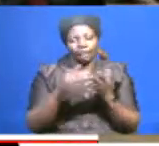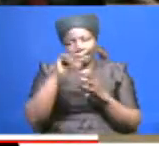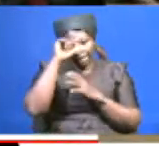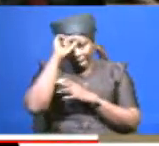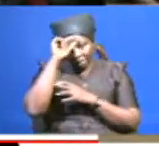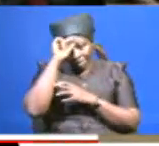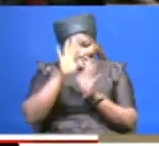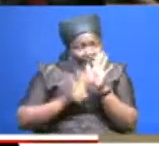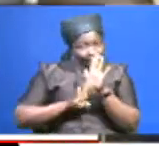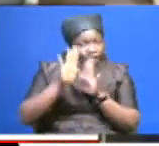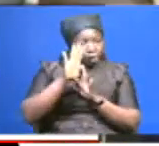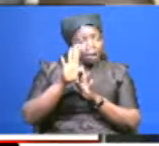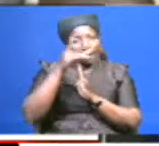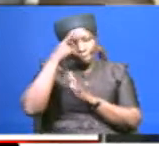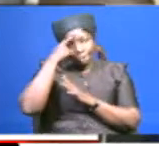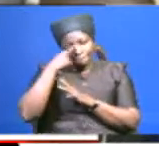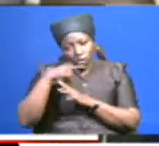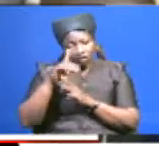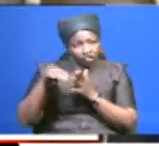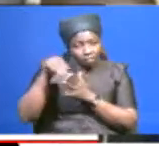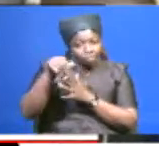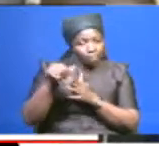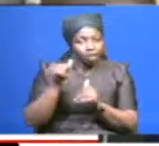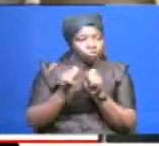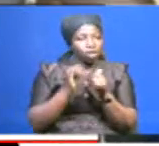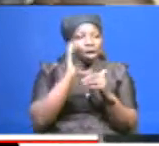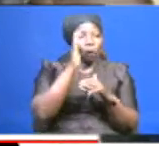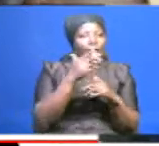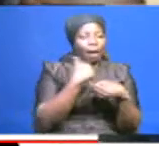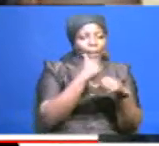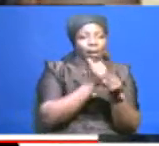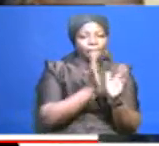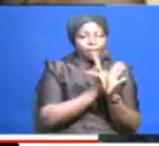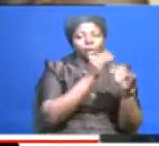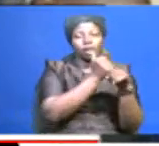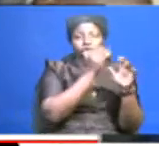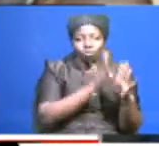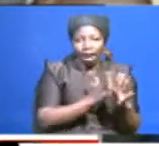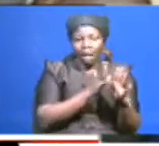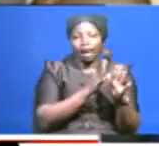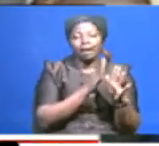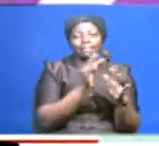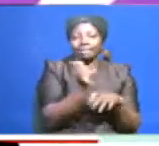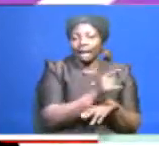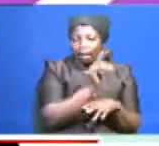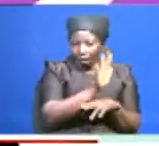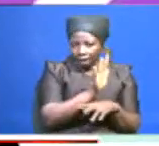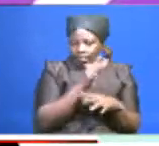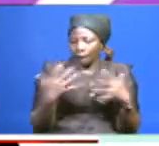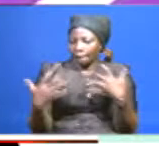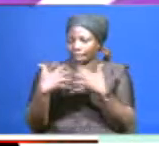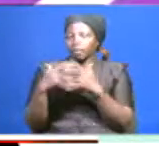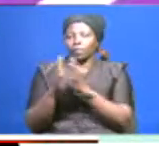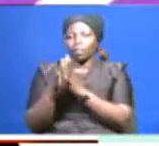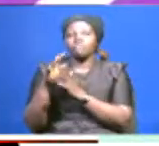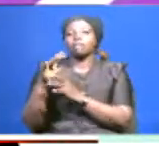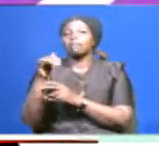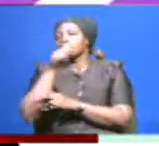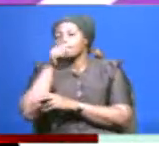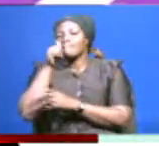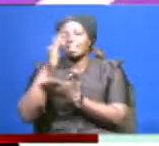a remuneration policy that will harmonize salaries of public workers with those of private sector. Tuondoe